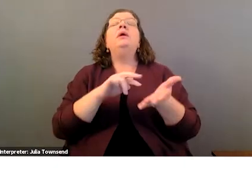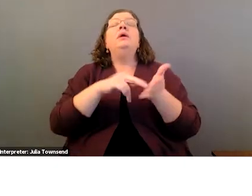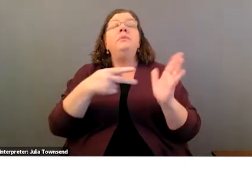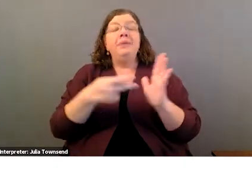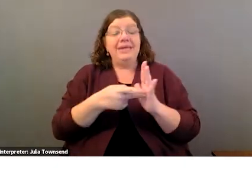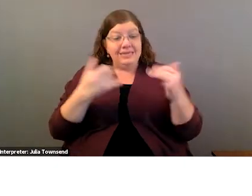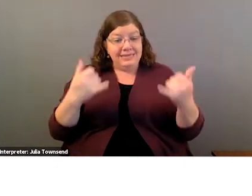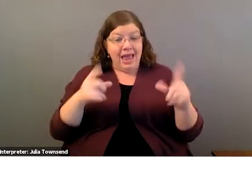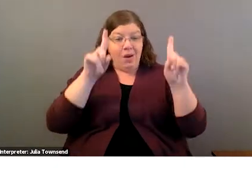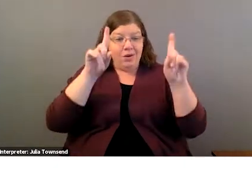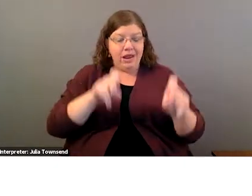now, they would come up as positive.